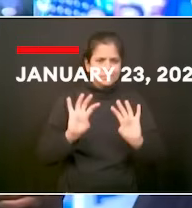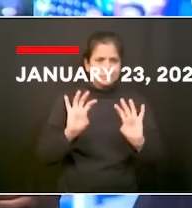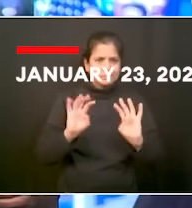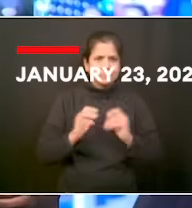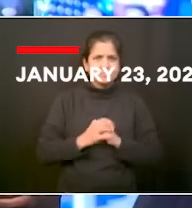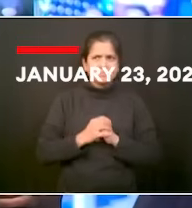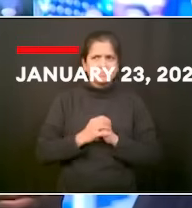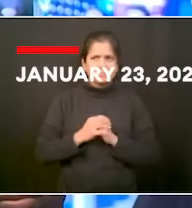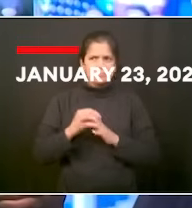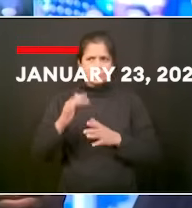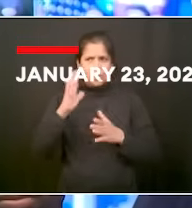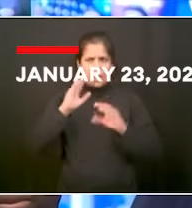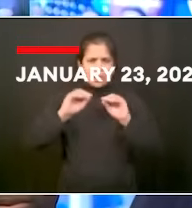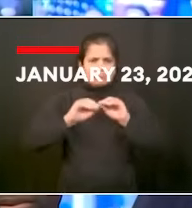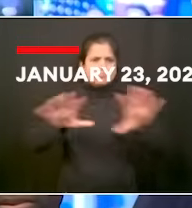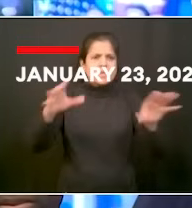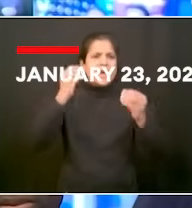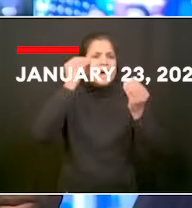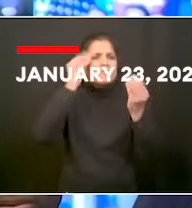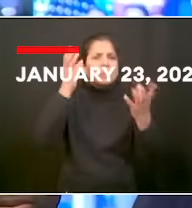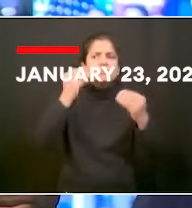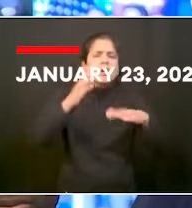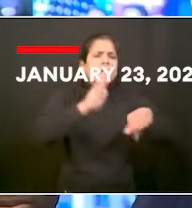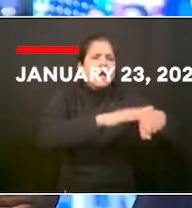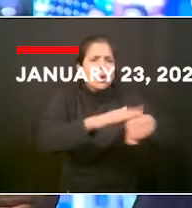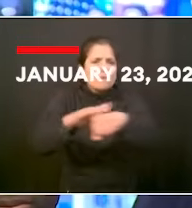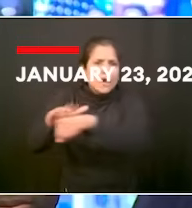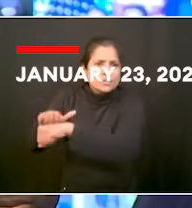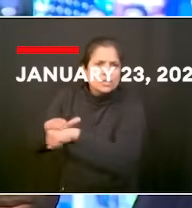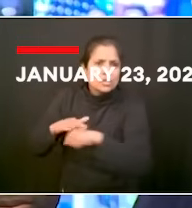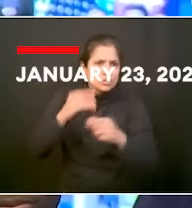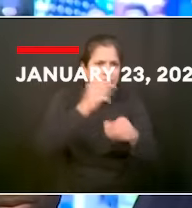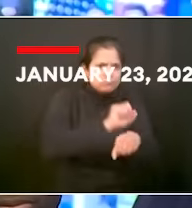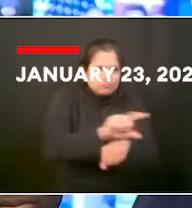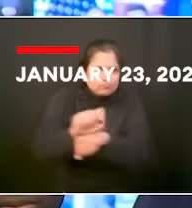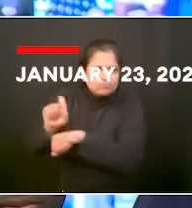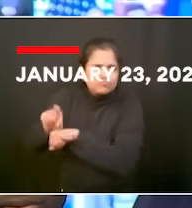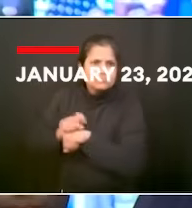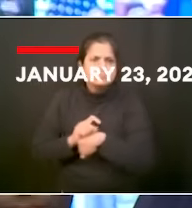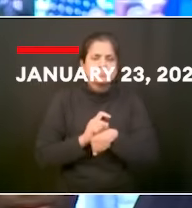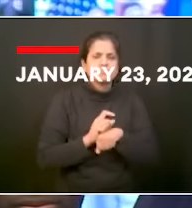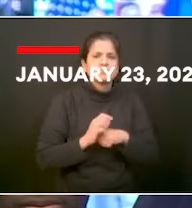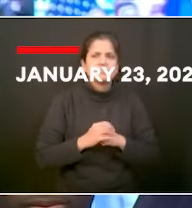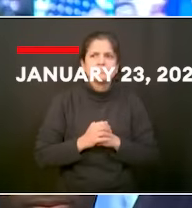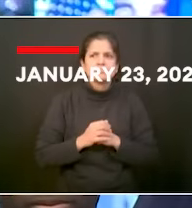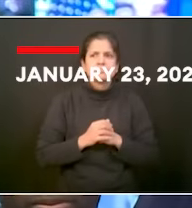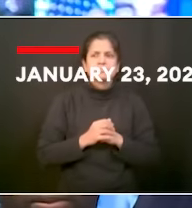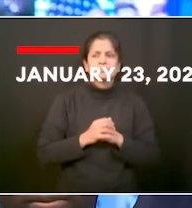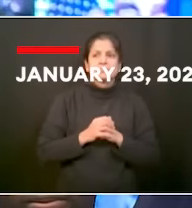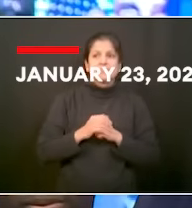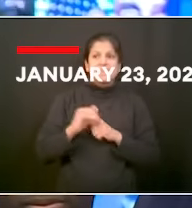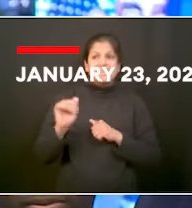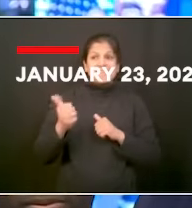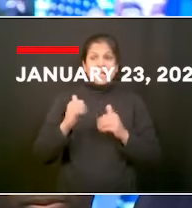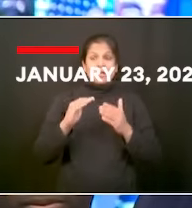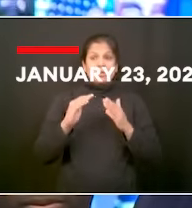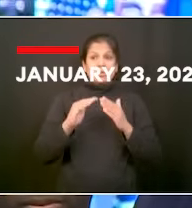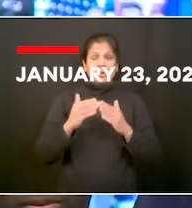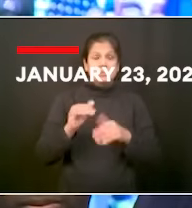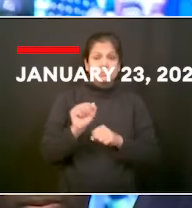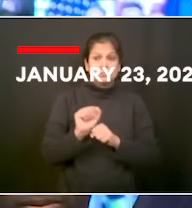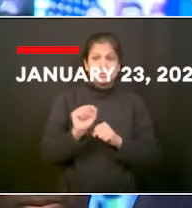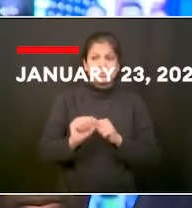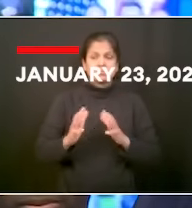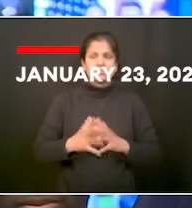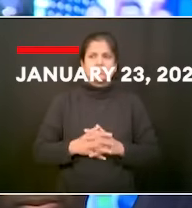city workers on Monday with agency-specific directives. And all of this, I think, comes back to something that the commissioner was also mentioning earlier, as well as the